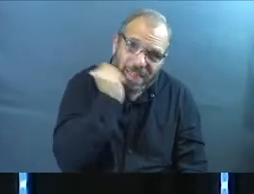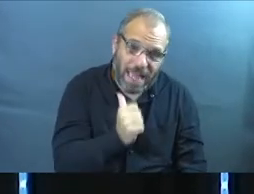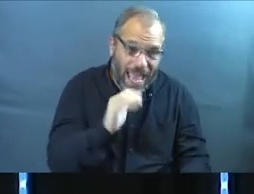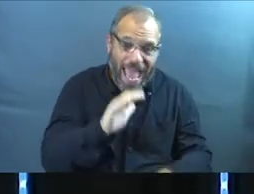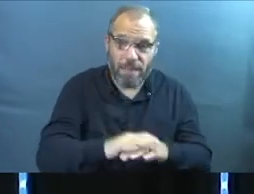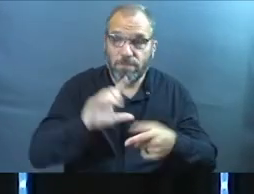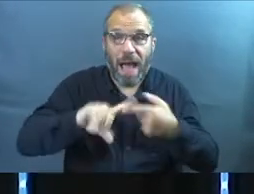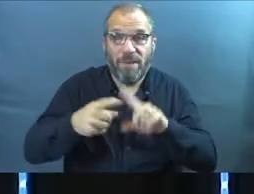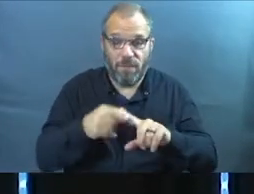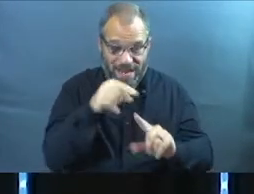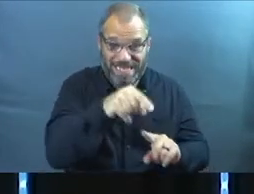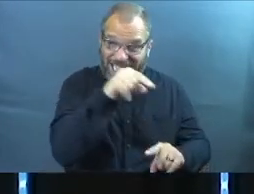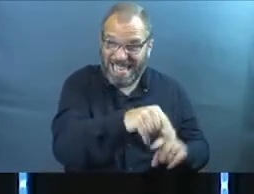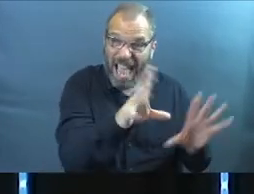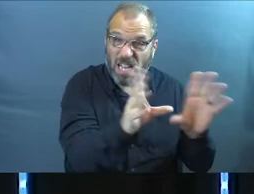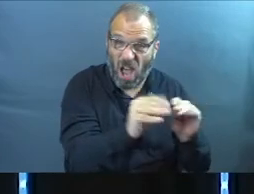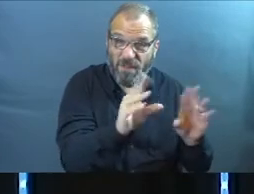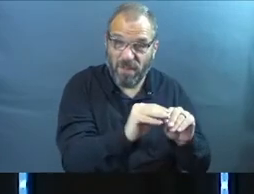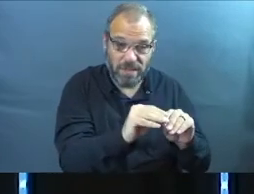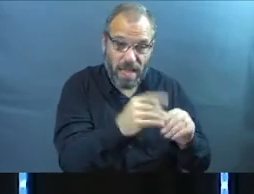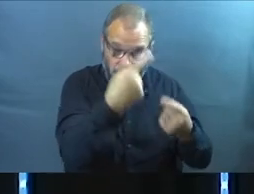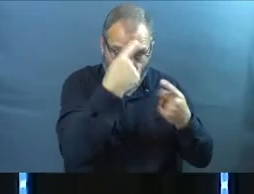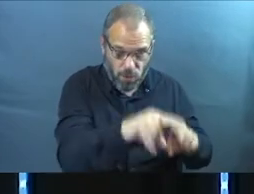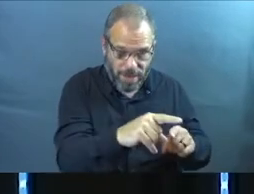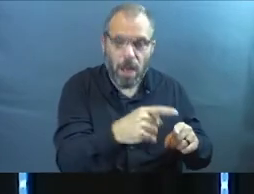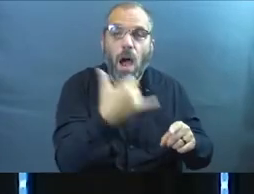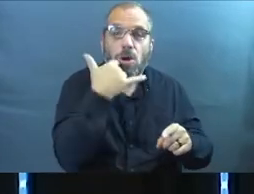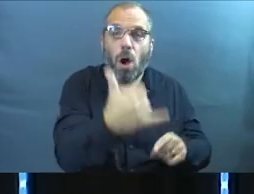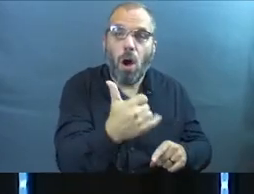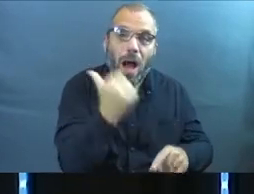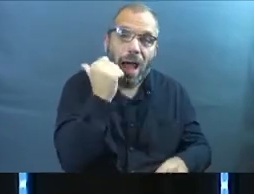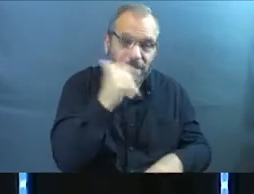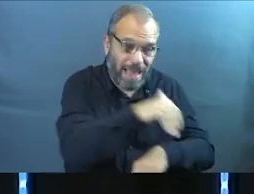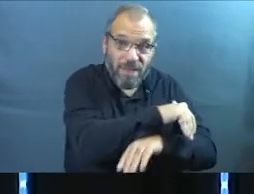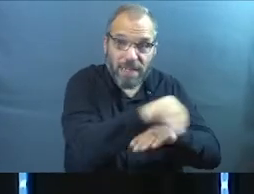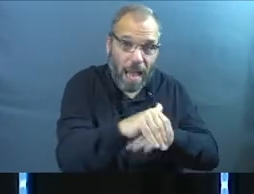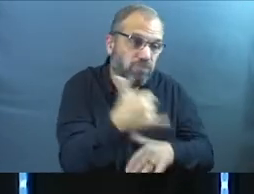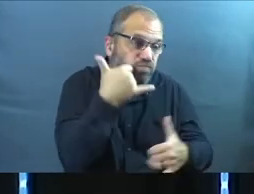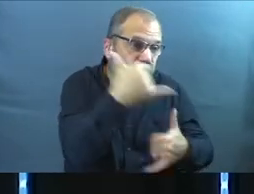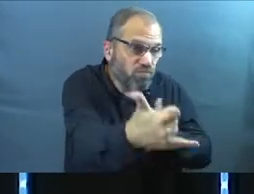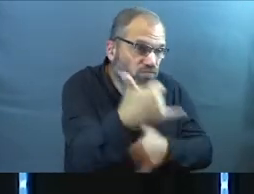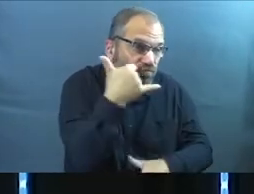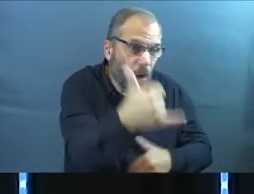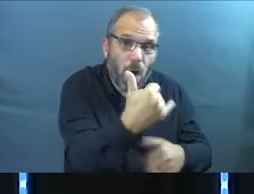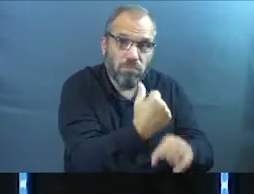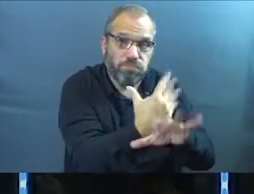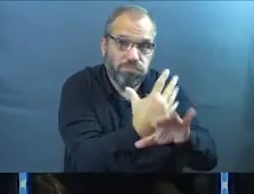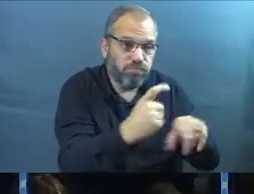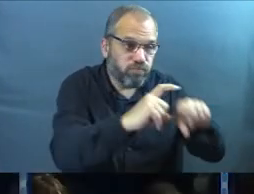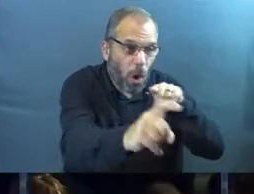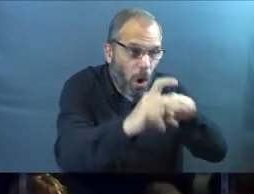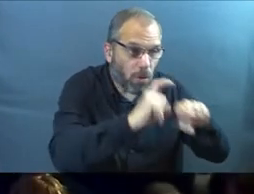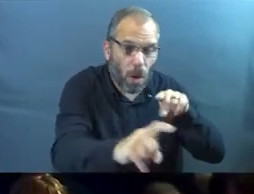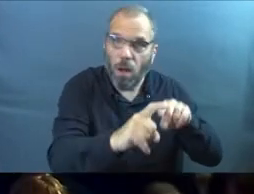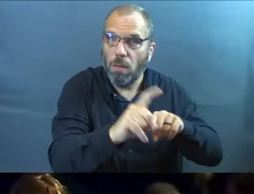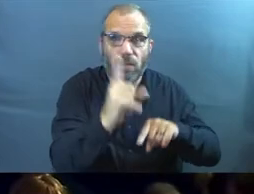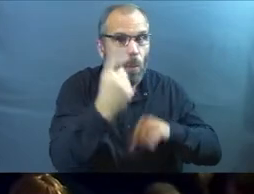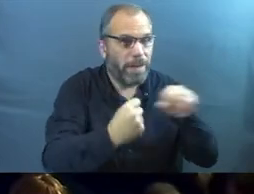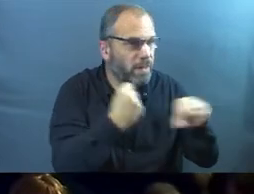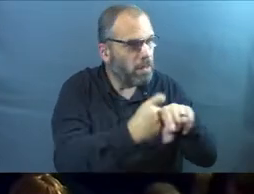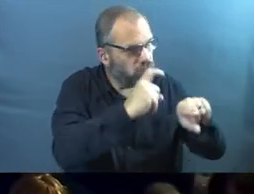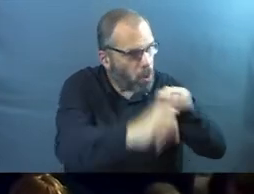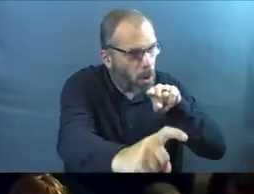there was a friend from that conference and we made an agreement to call each other every single night, every night without fail. And we did for a